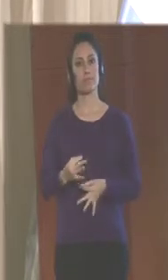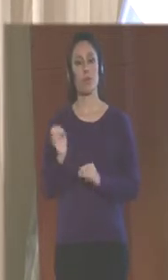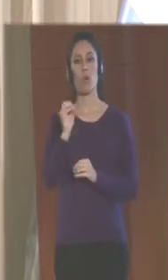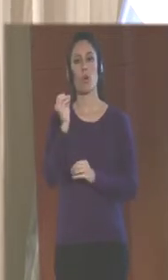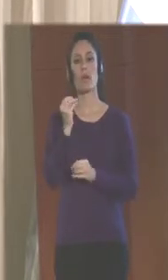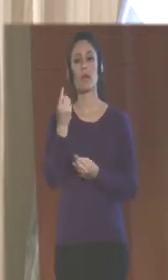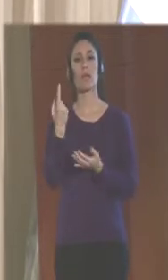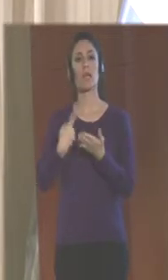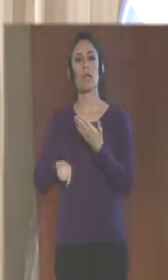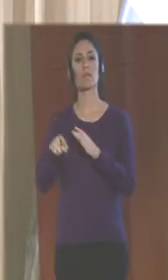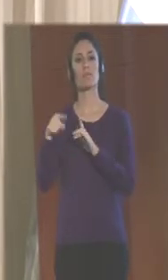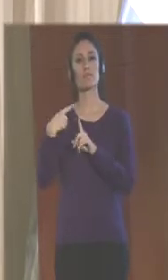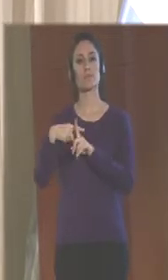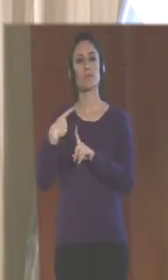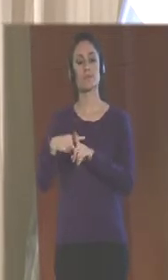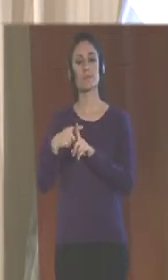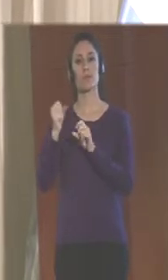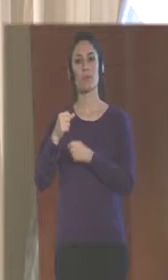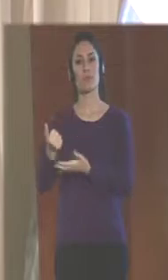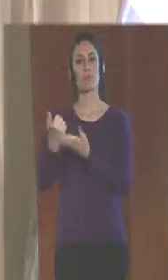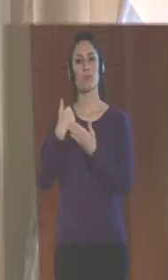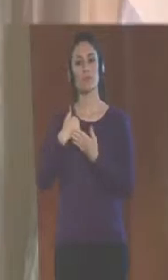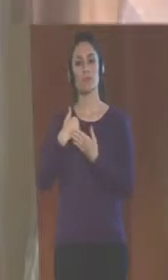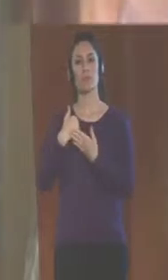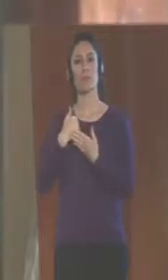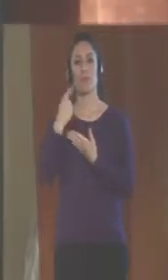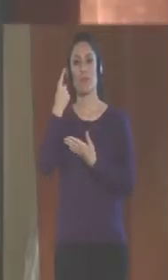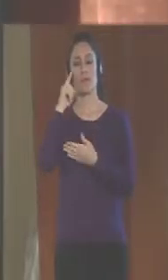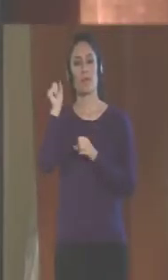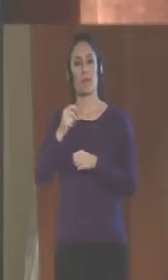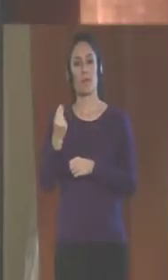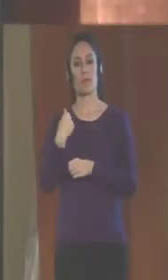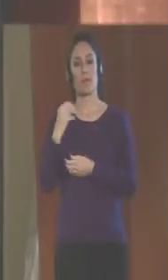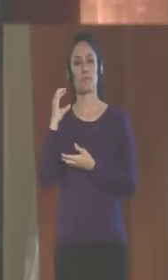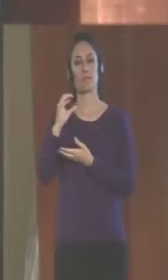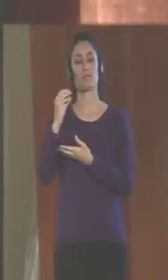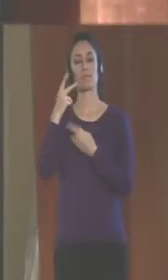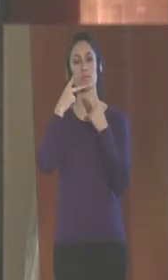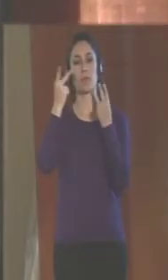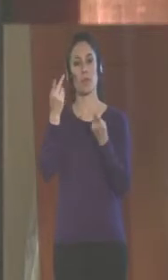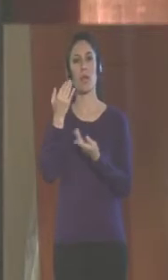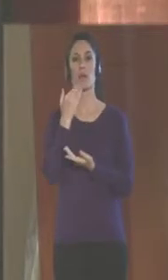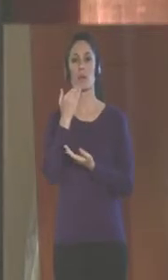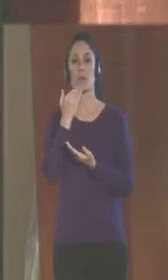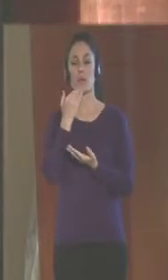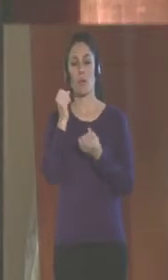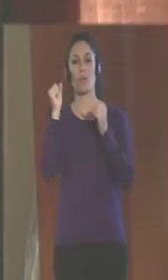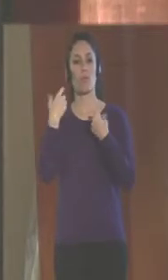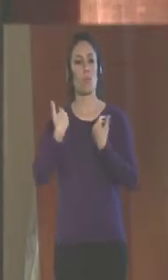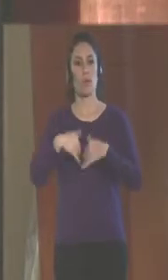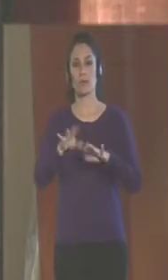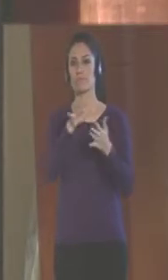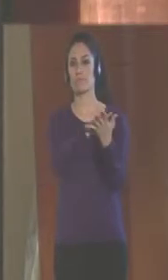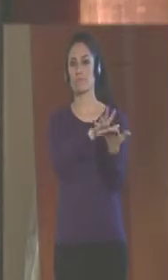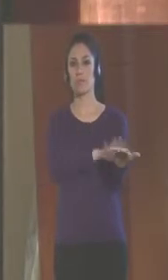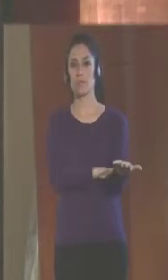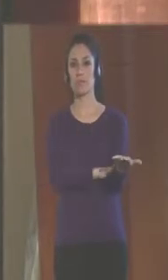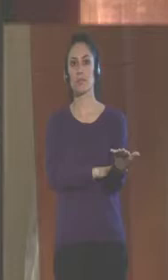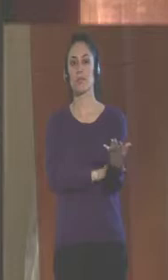to determine effectiveness or the benefit that this public investment can generate in